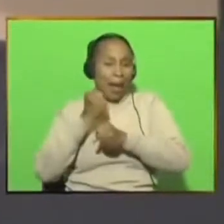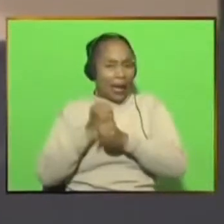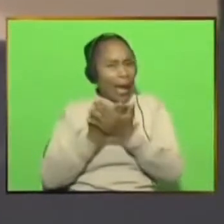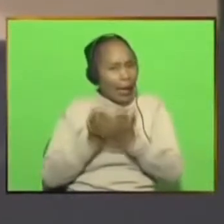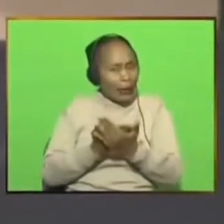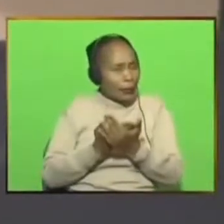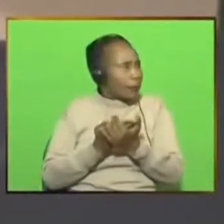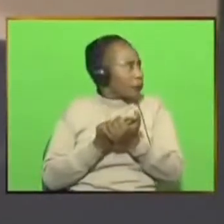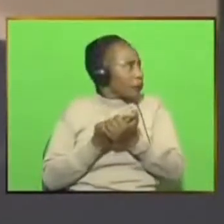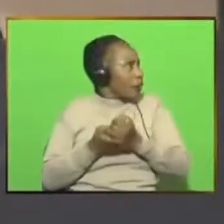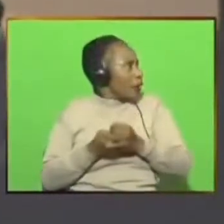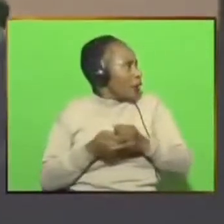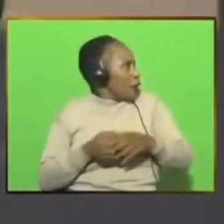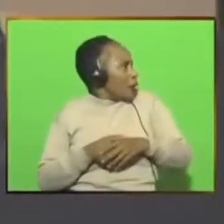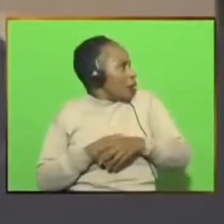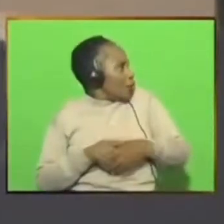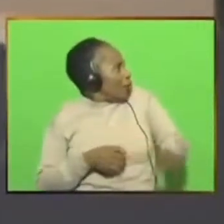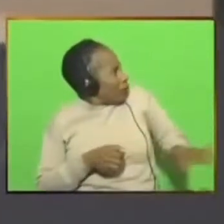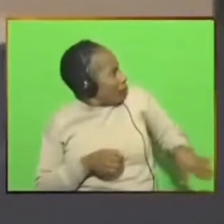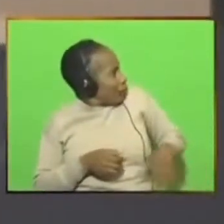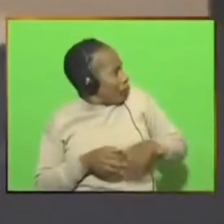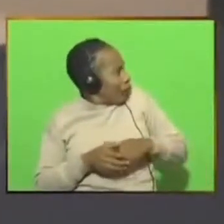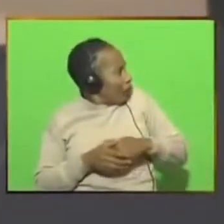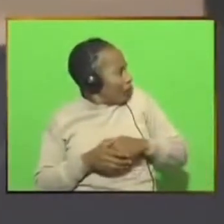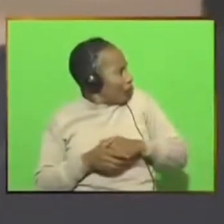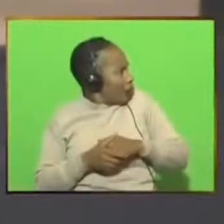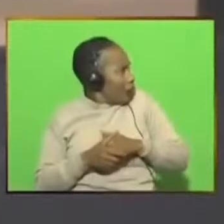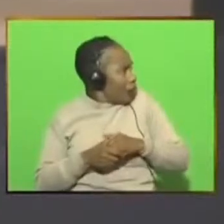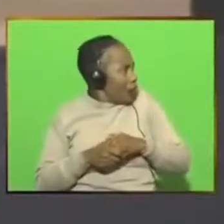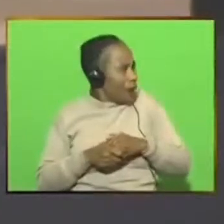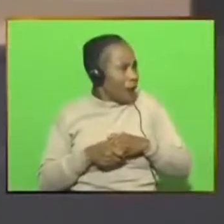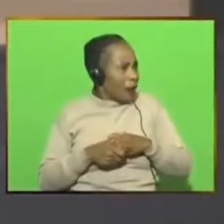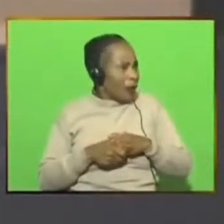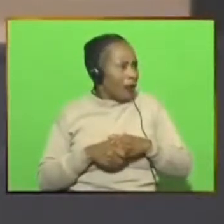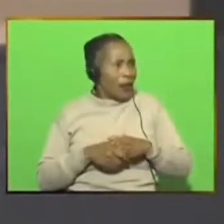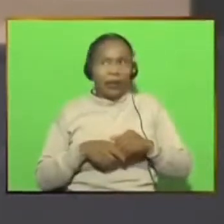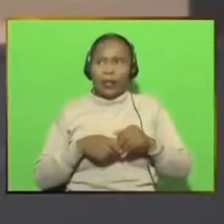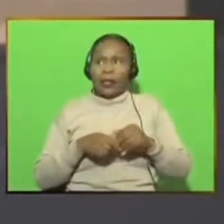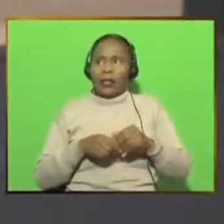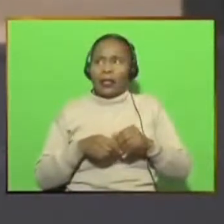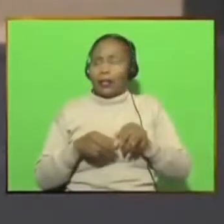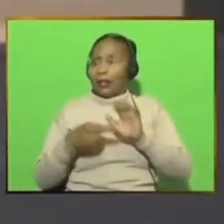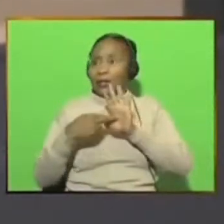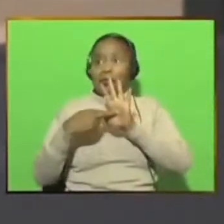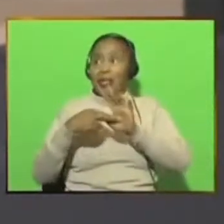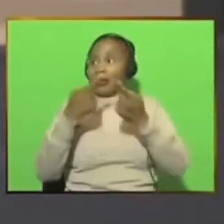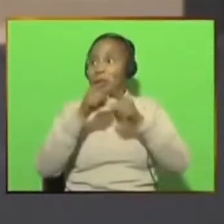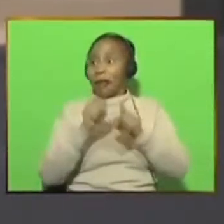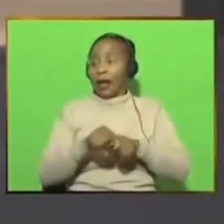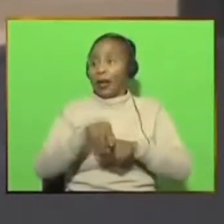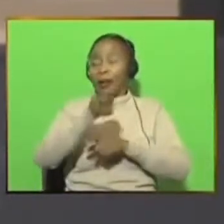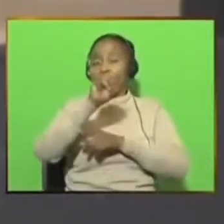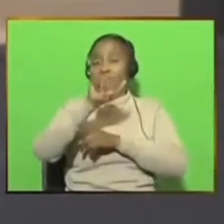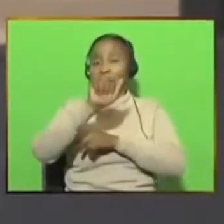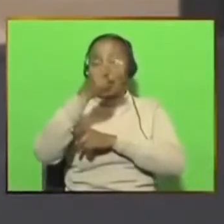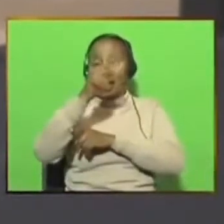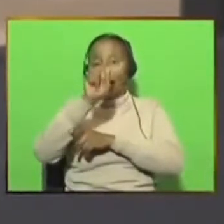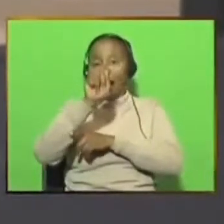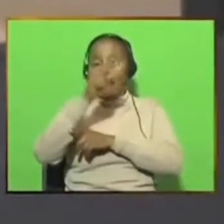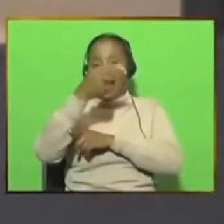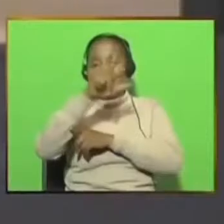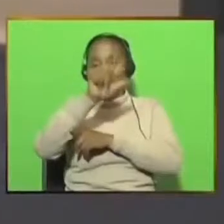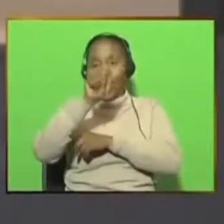Frenchman. Thank you very much. Chief Justice, the Freedom Front Plus will be represented by myself, Dr. Mulder. Thank